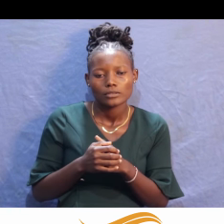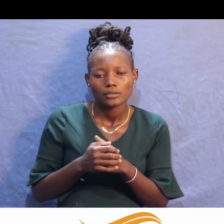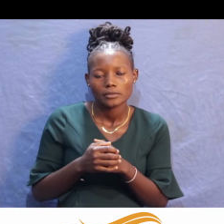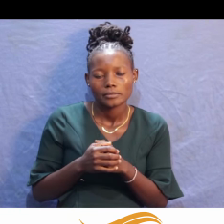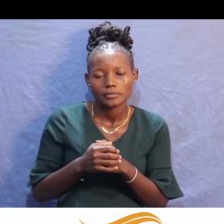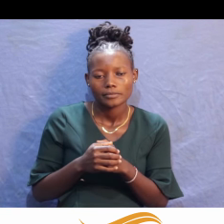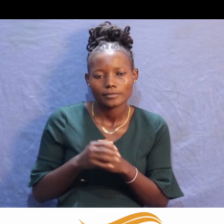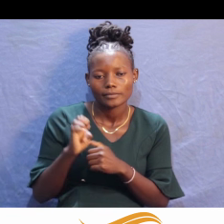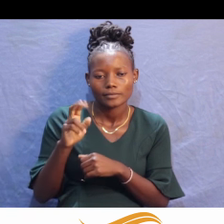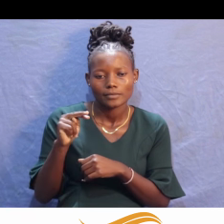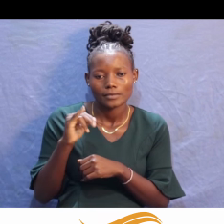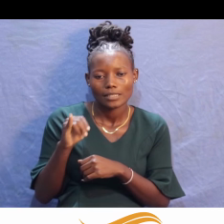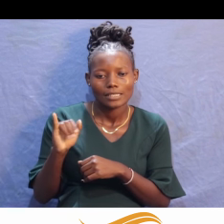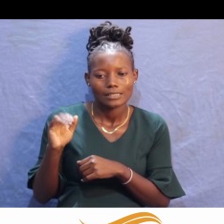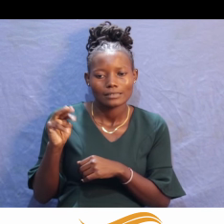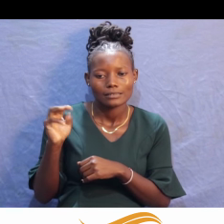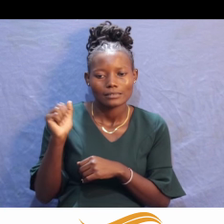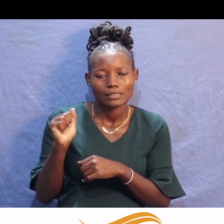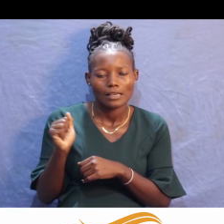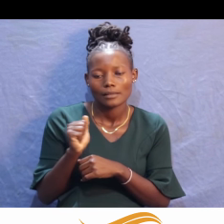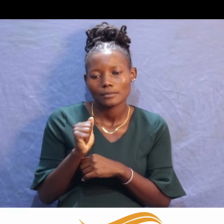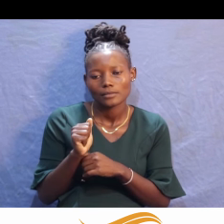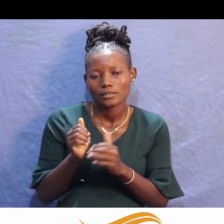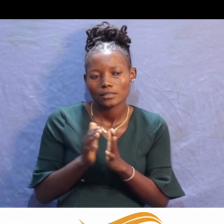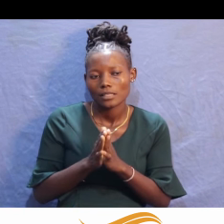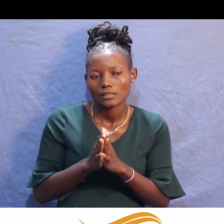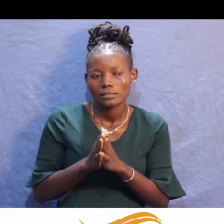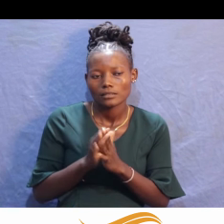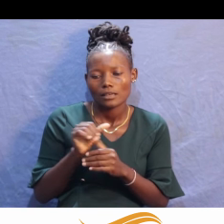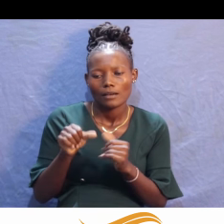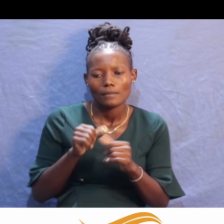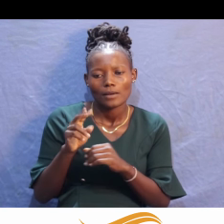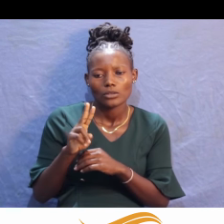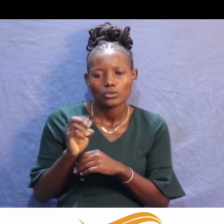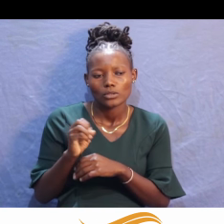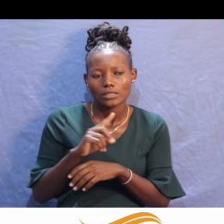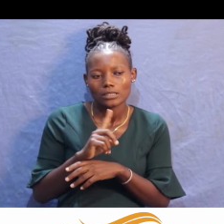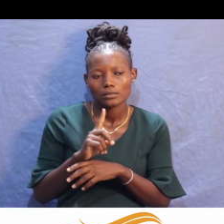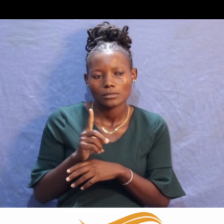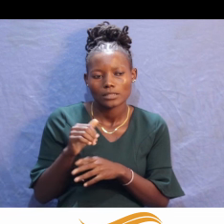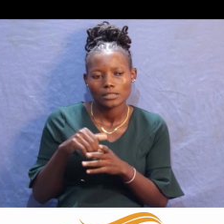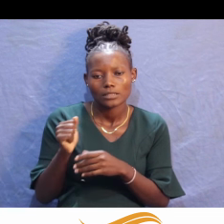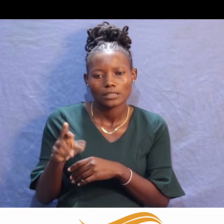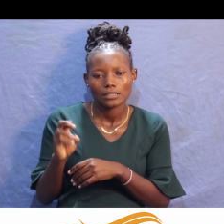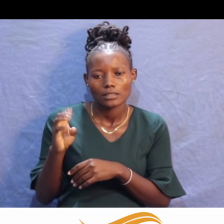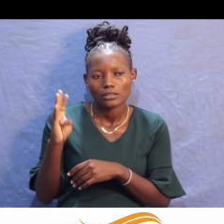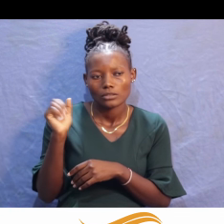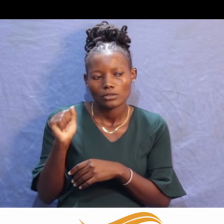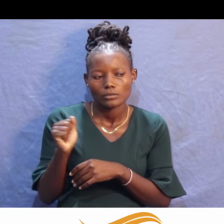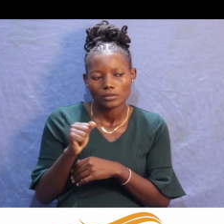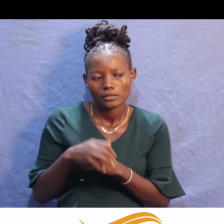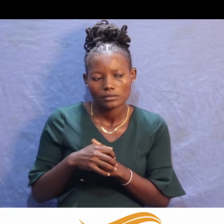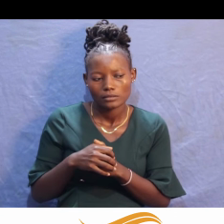burning enzymes don't kick in until about 20 minutes. So, because you're in anaerobic state, remember that.